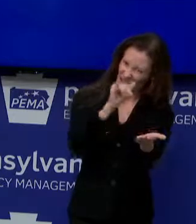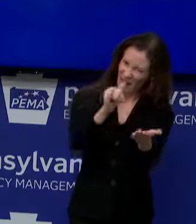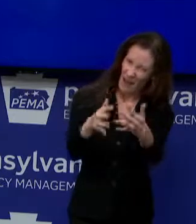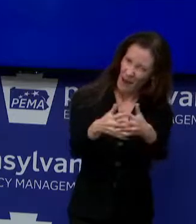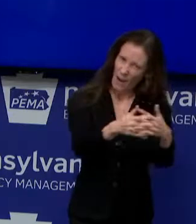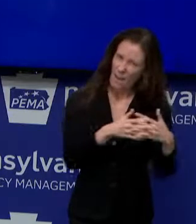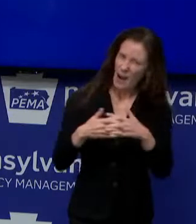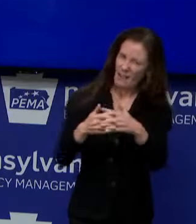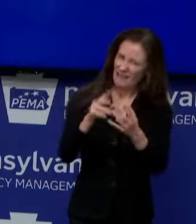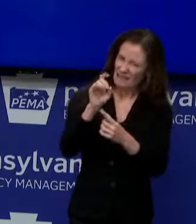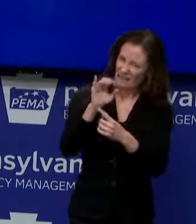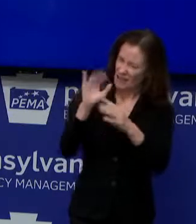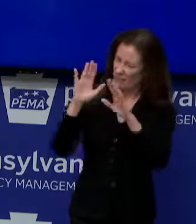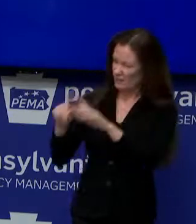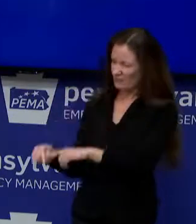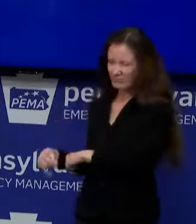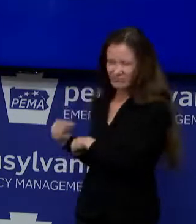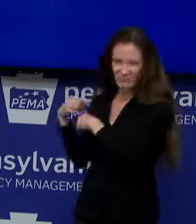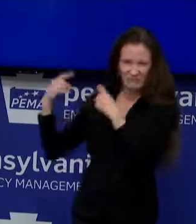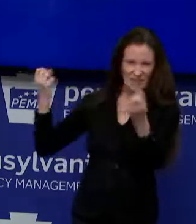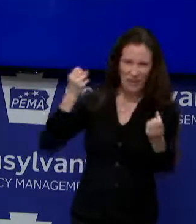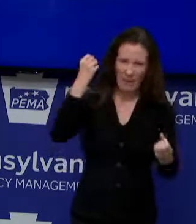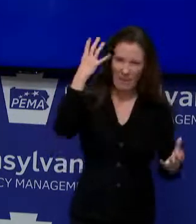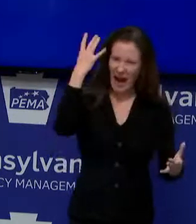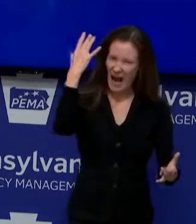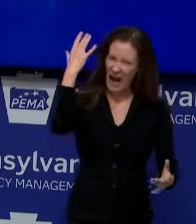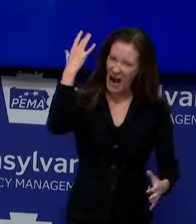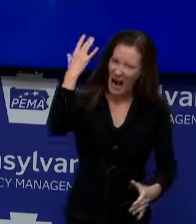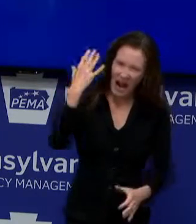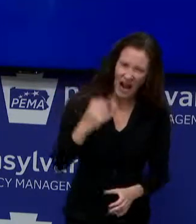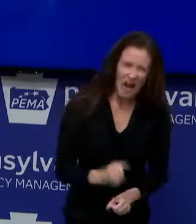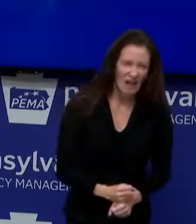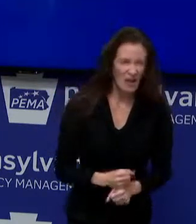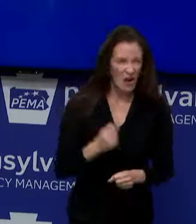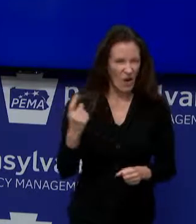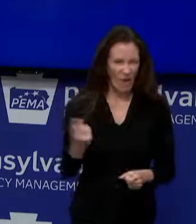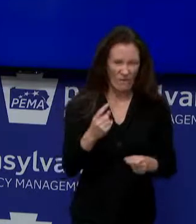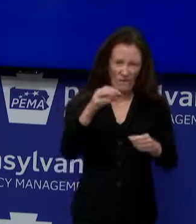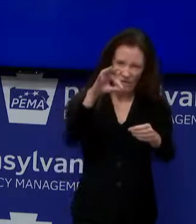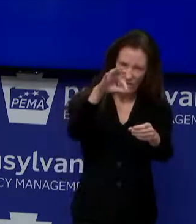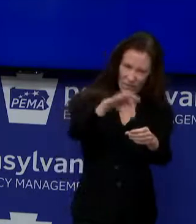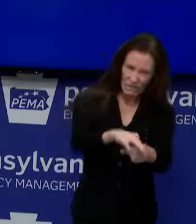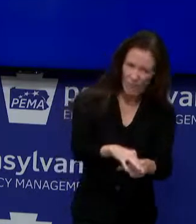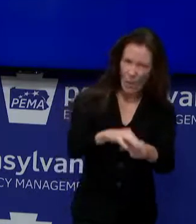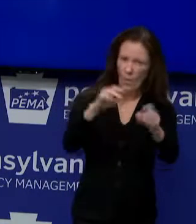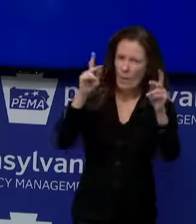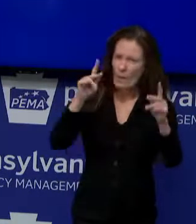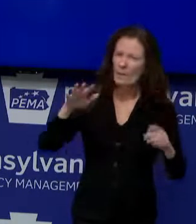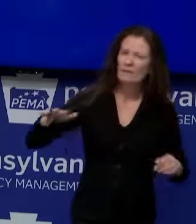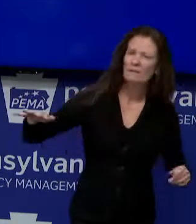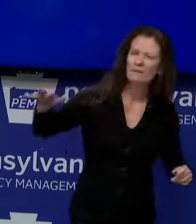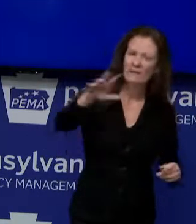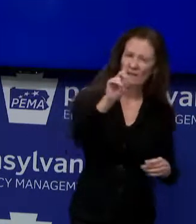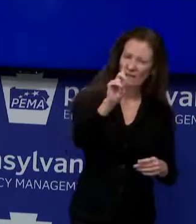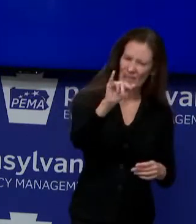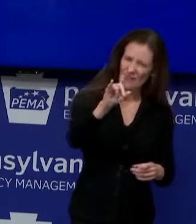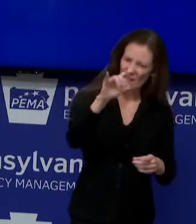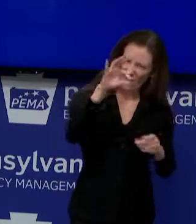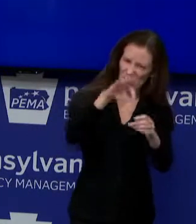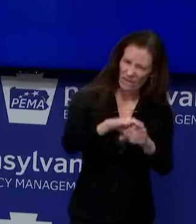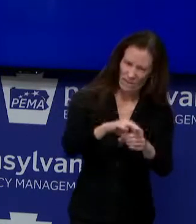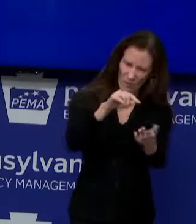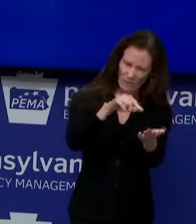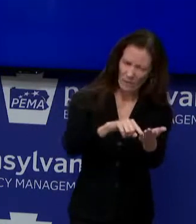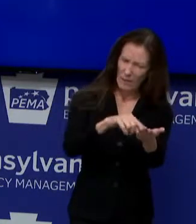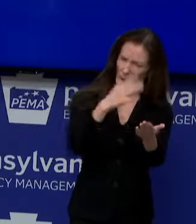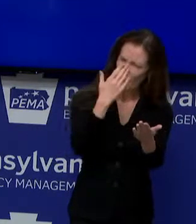based on the ability of each individual citizen to vote and direct and hire the people they want to hire? Are you taking